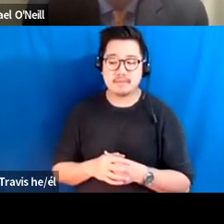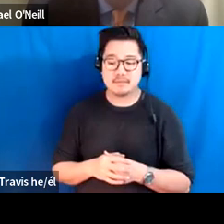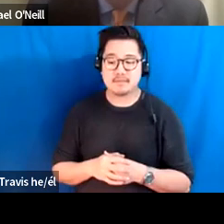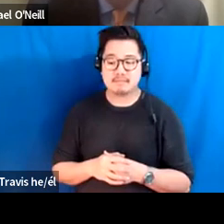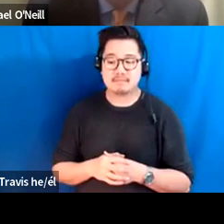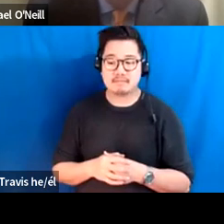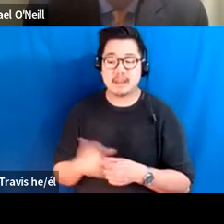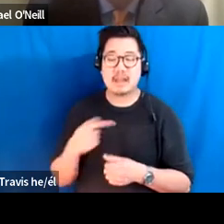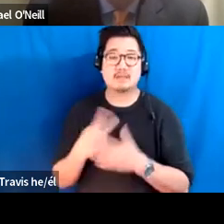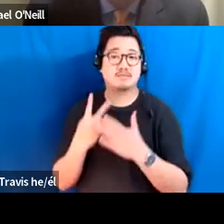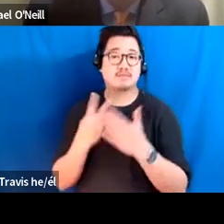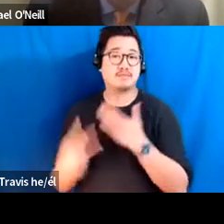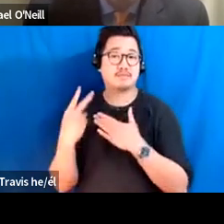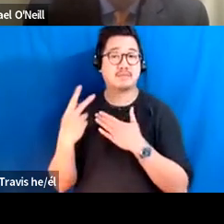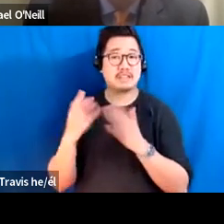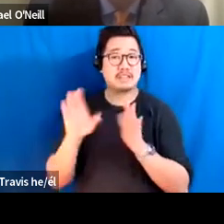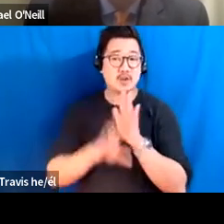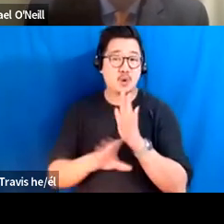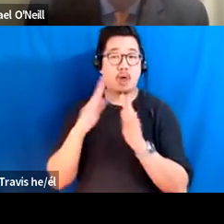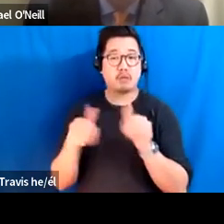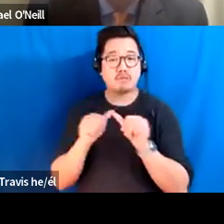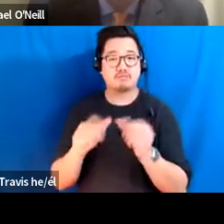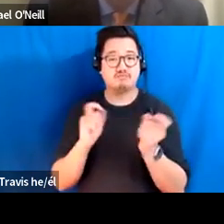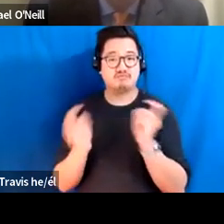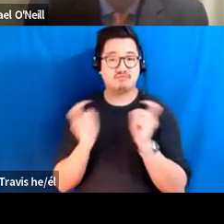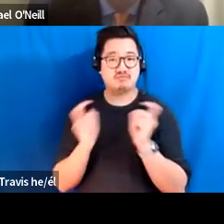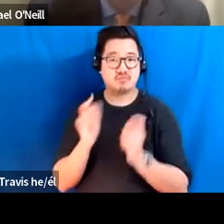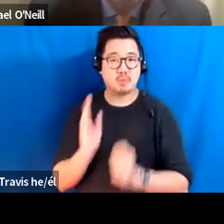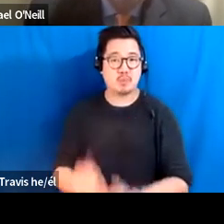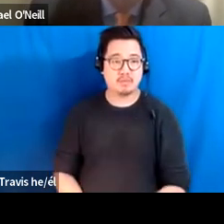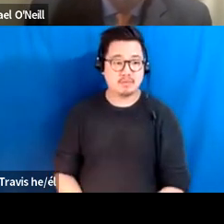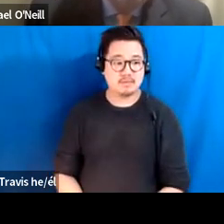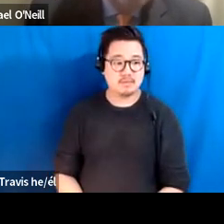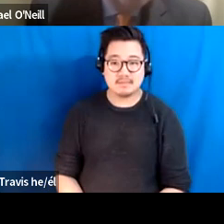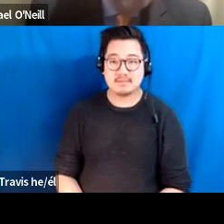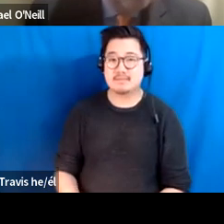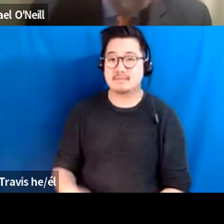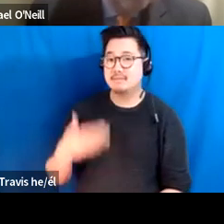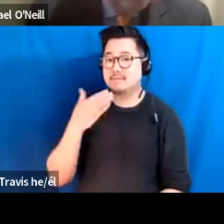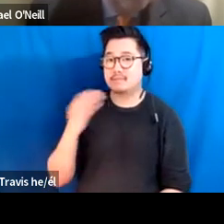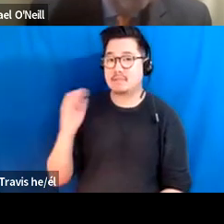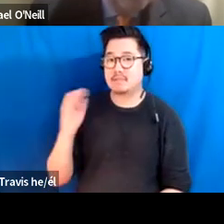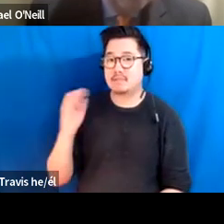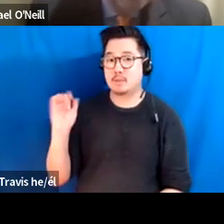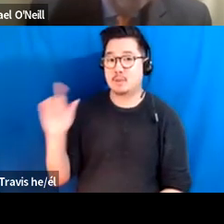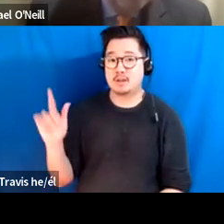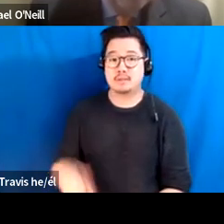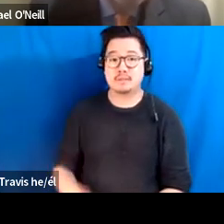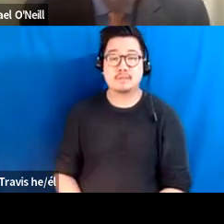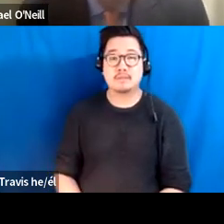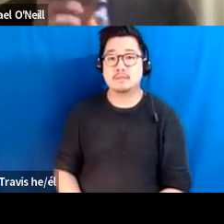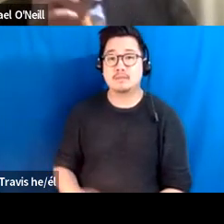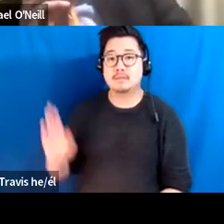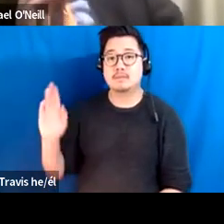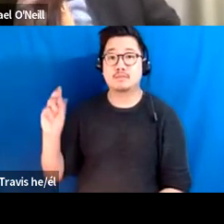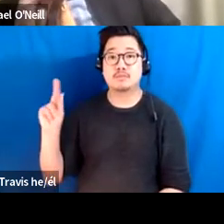would anticipate this would continue to evolve and adapt thank you mr o'neill i would i would just add that our school